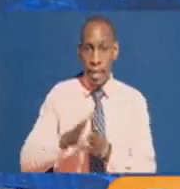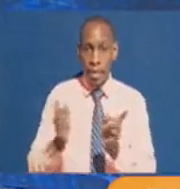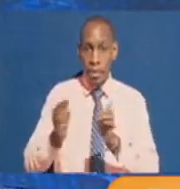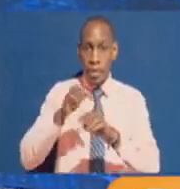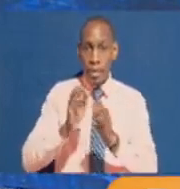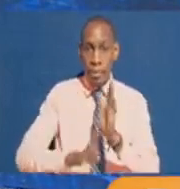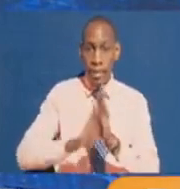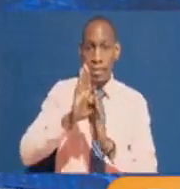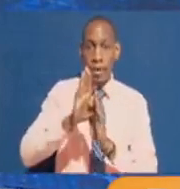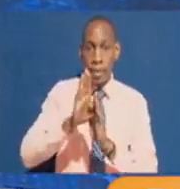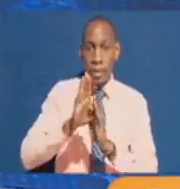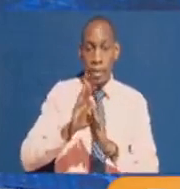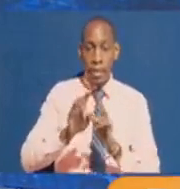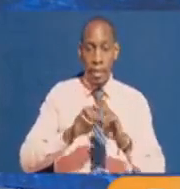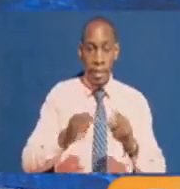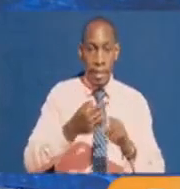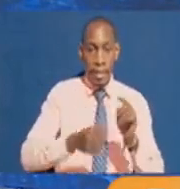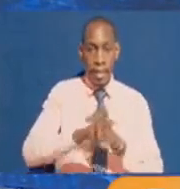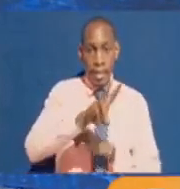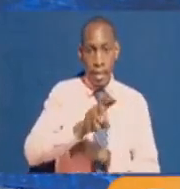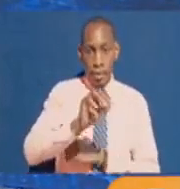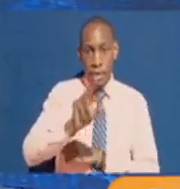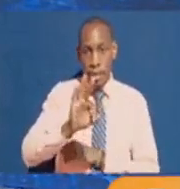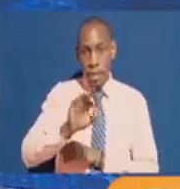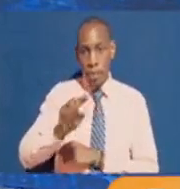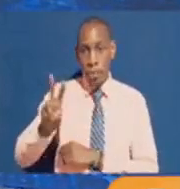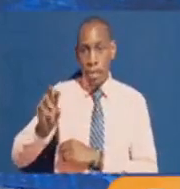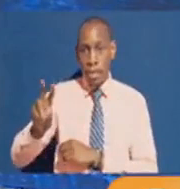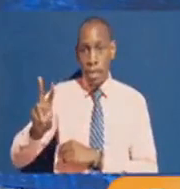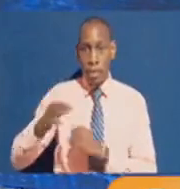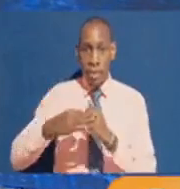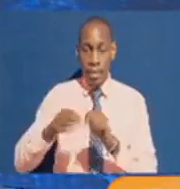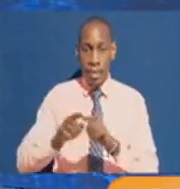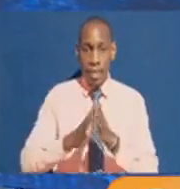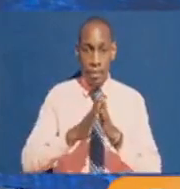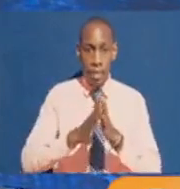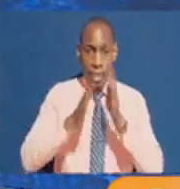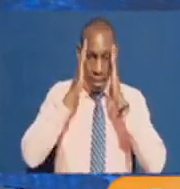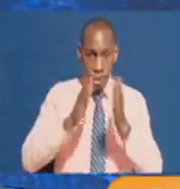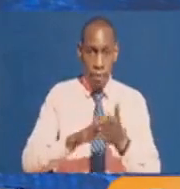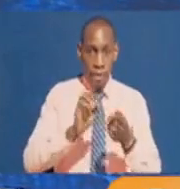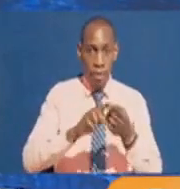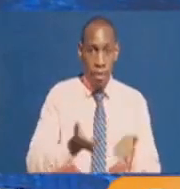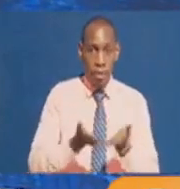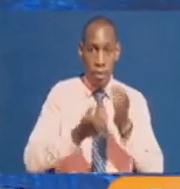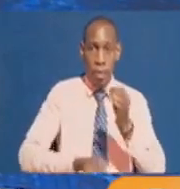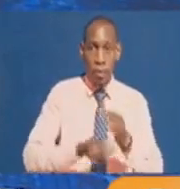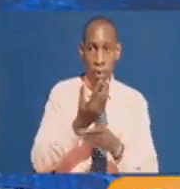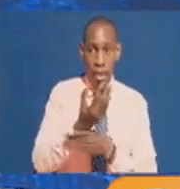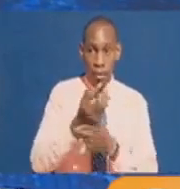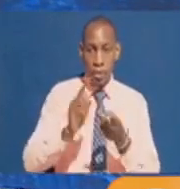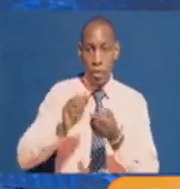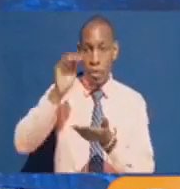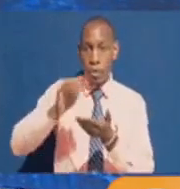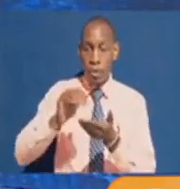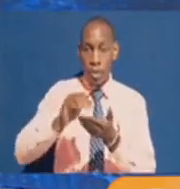medium-term development from 2023 to 2028 and has prioritized areas such as boosting productivity,